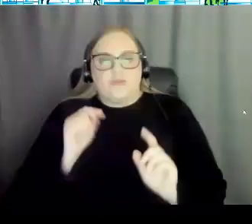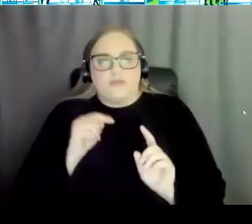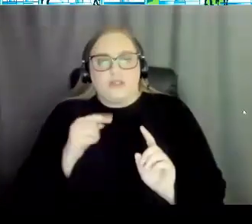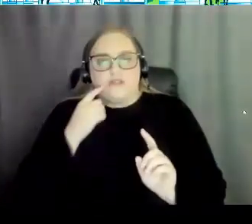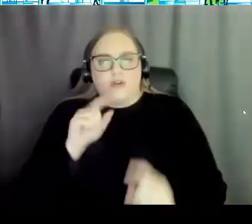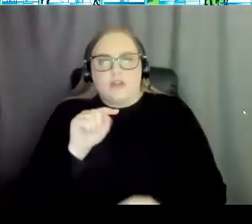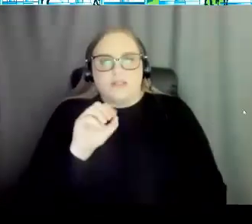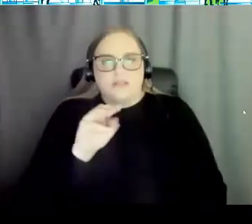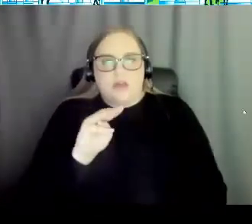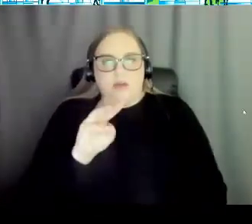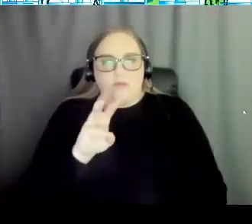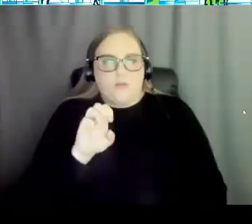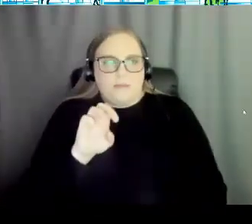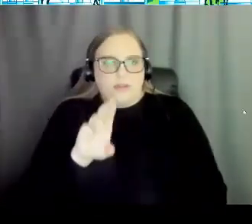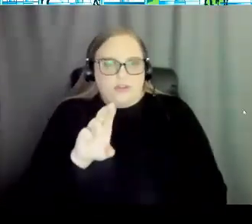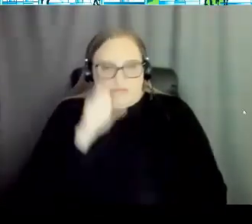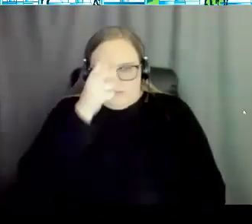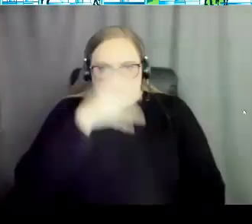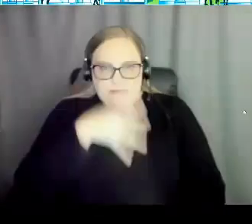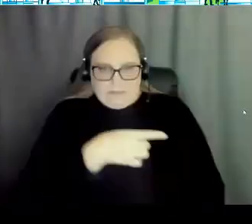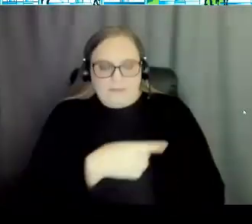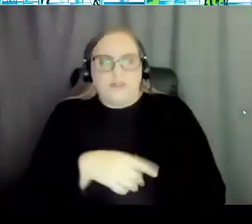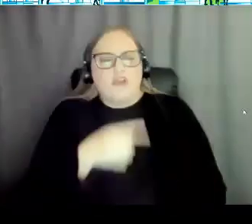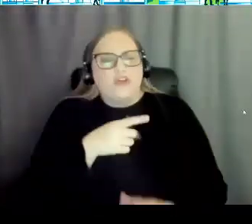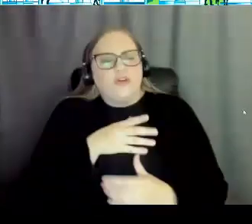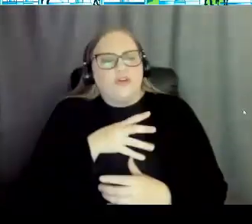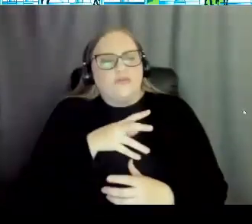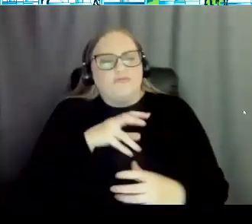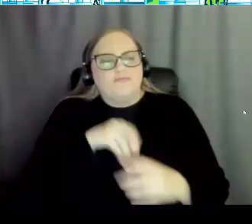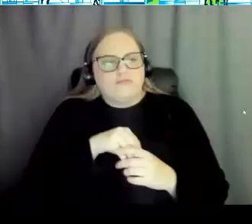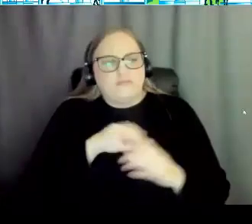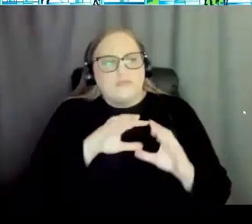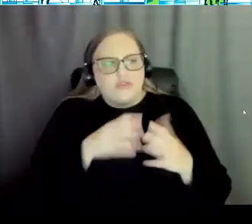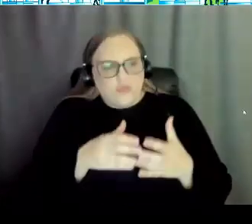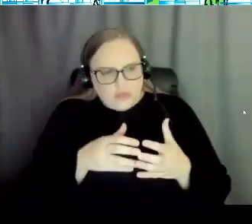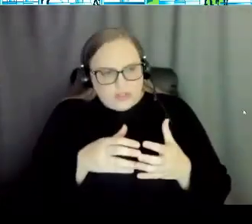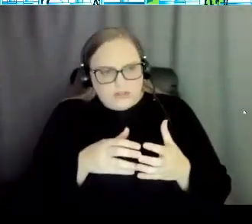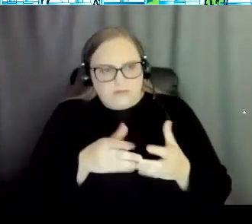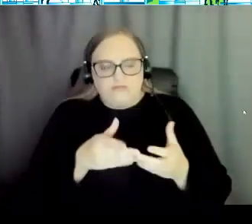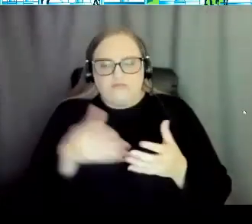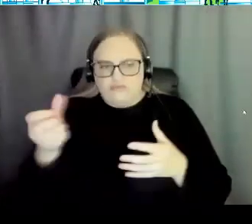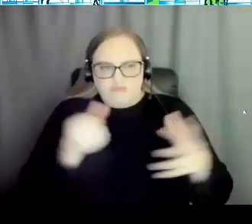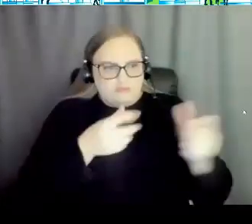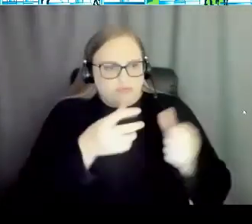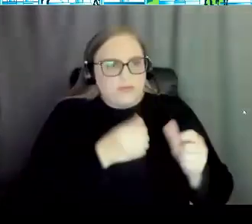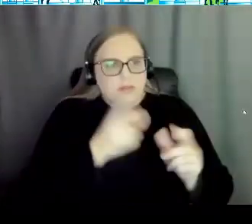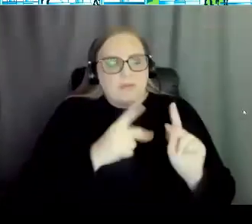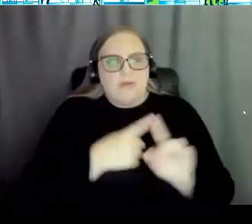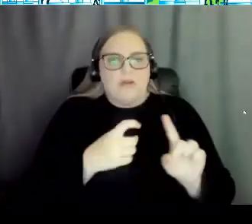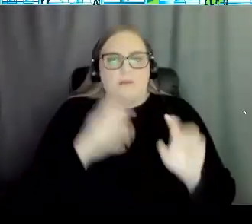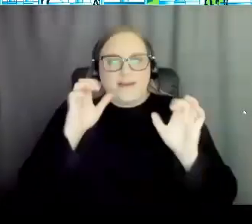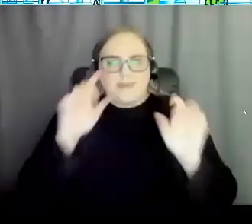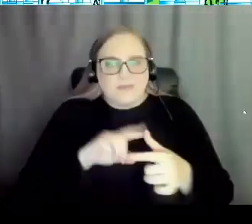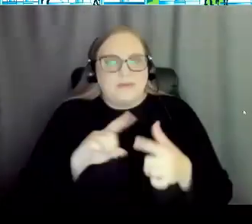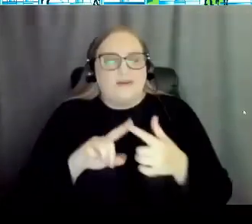Webler. So you're part of a consortia that brings together folks from academia, government, think tanks, nonprofits,